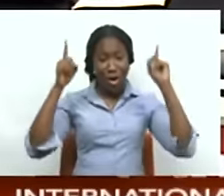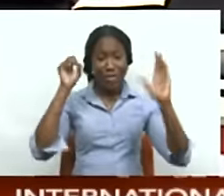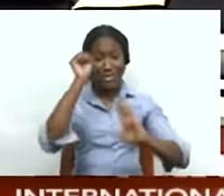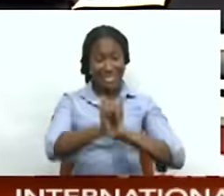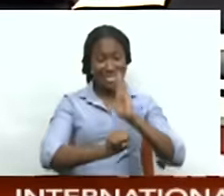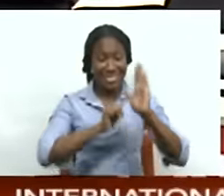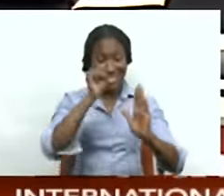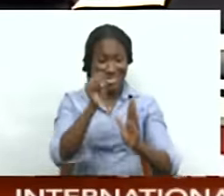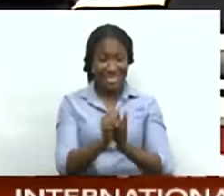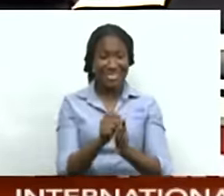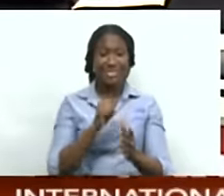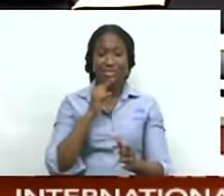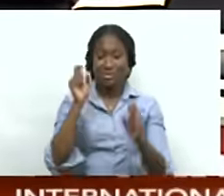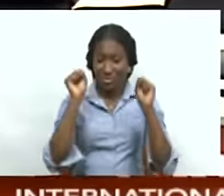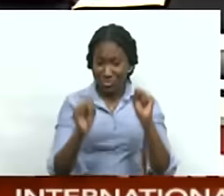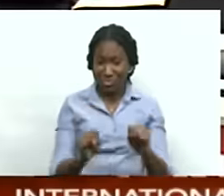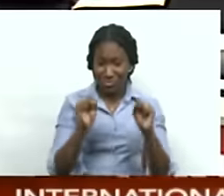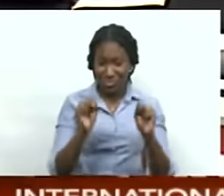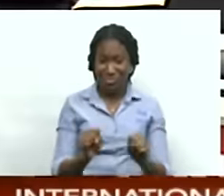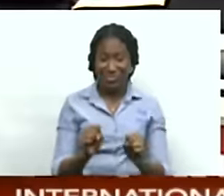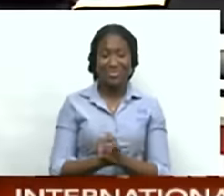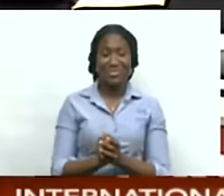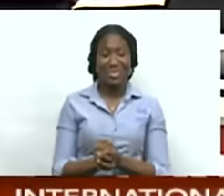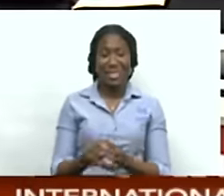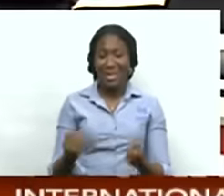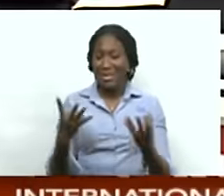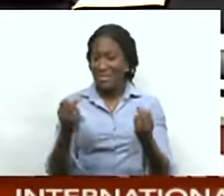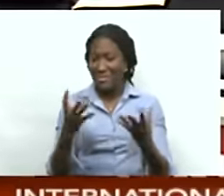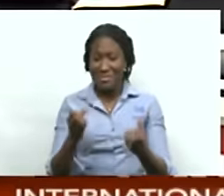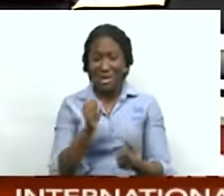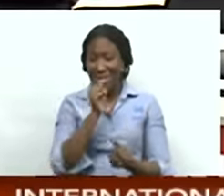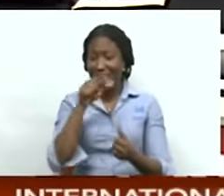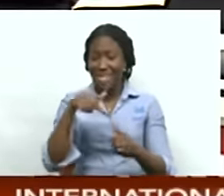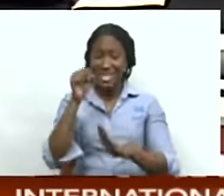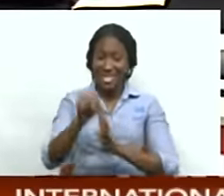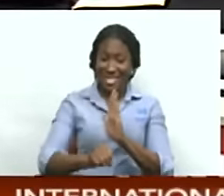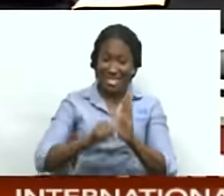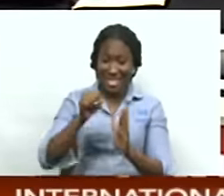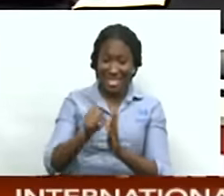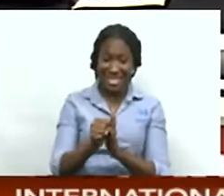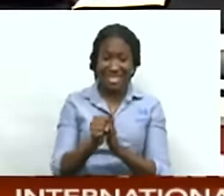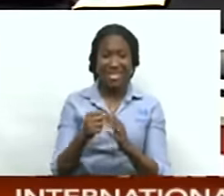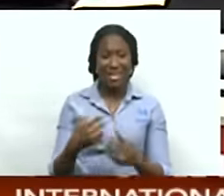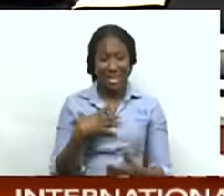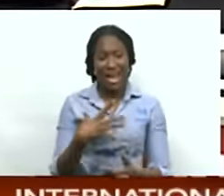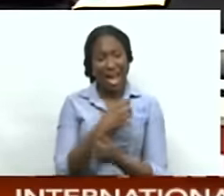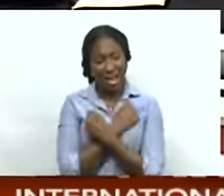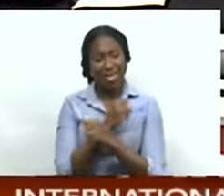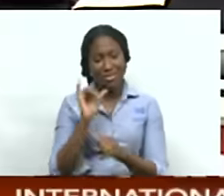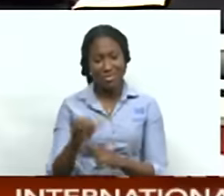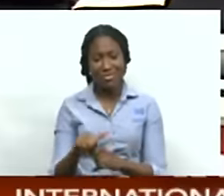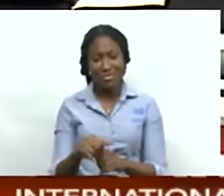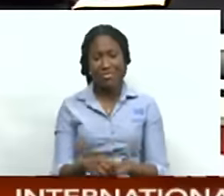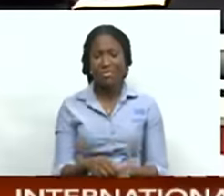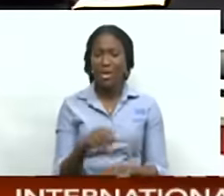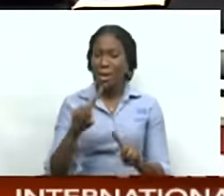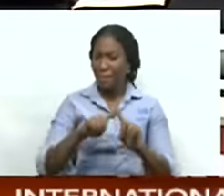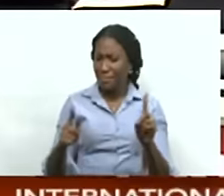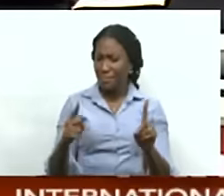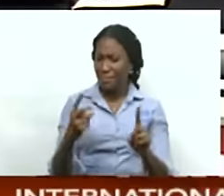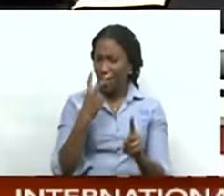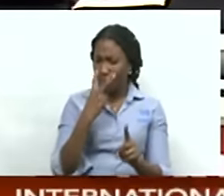giving their contributions wholeheartedly this season so far, and long may that continue. Yeah, but you know, we just looked at the party stuff. What